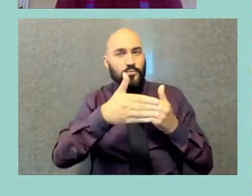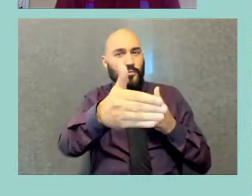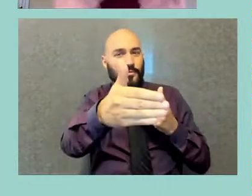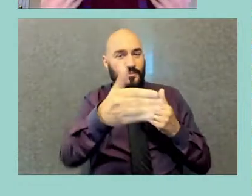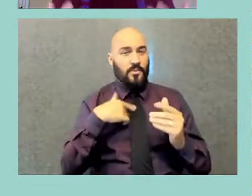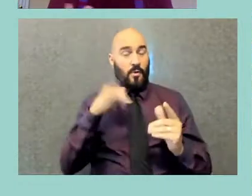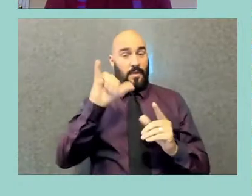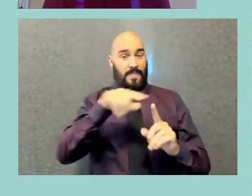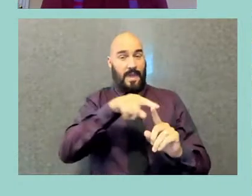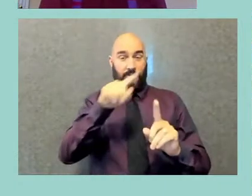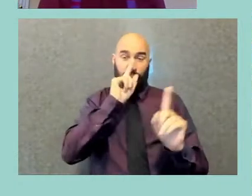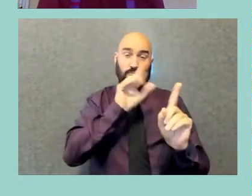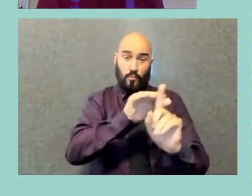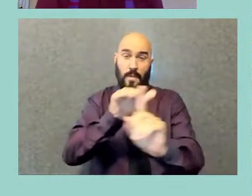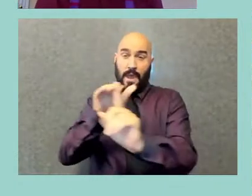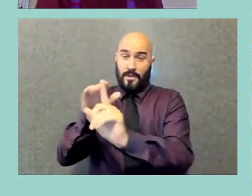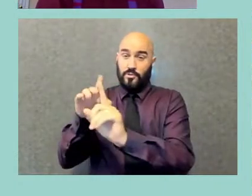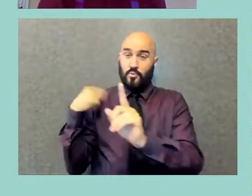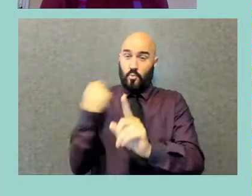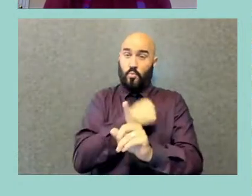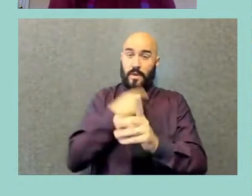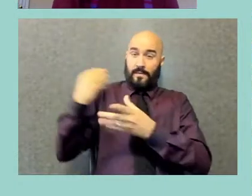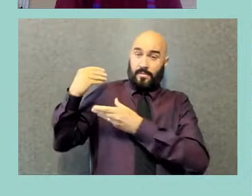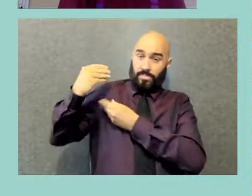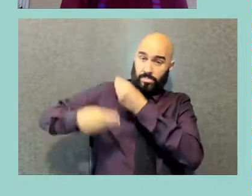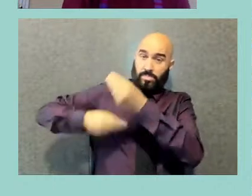are slinked together.